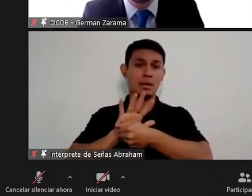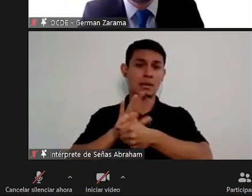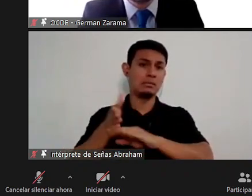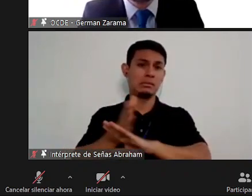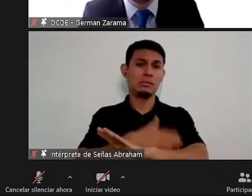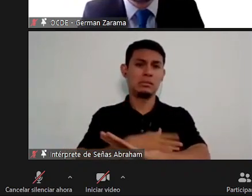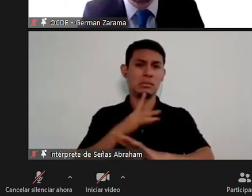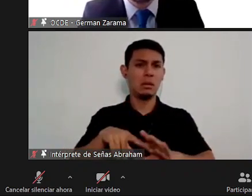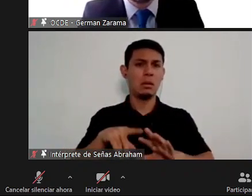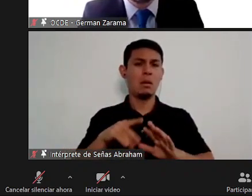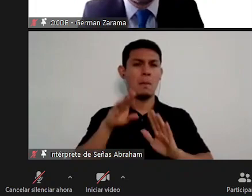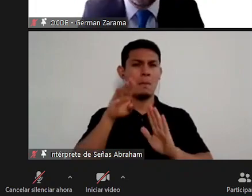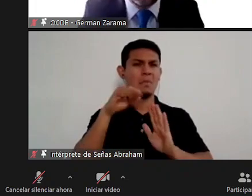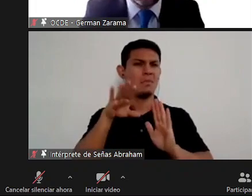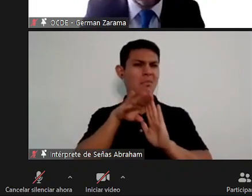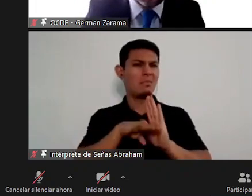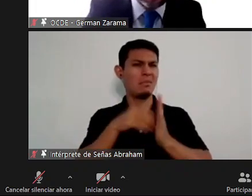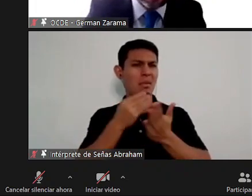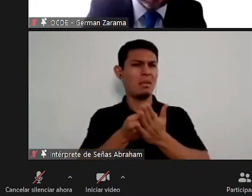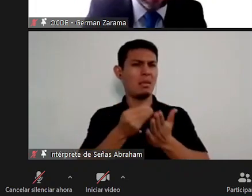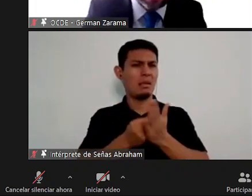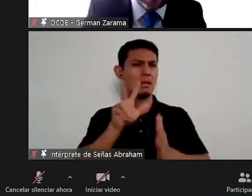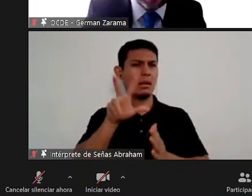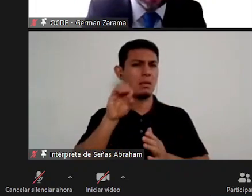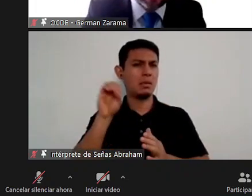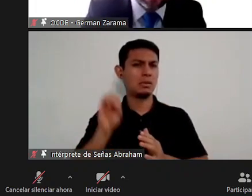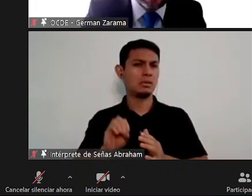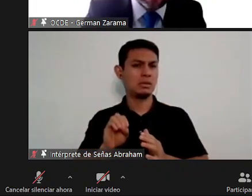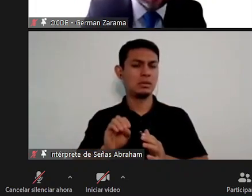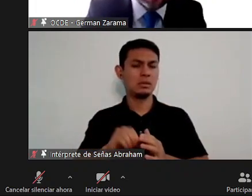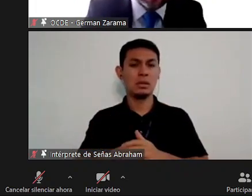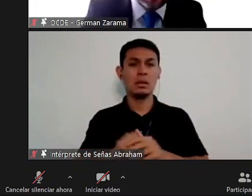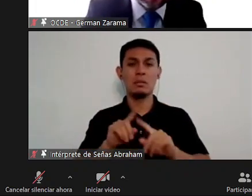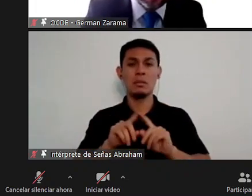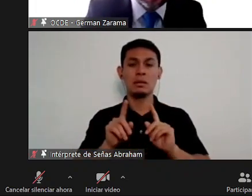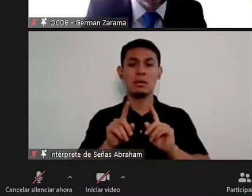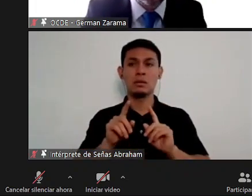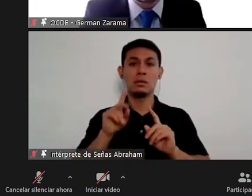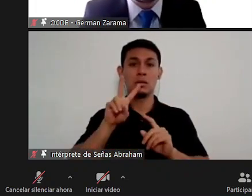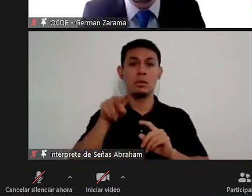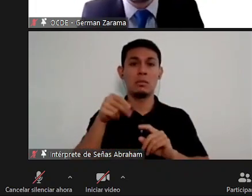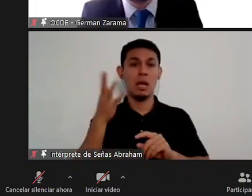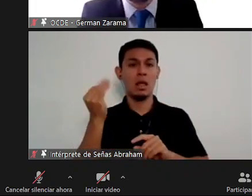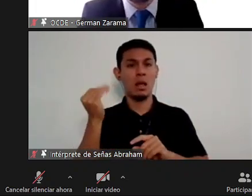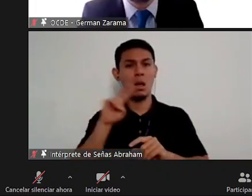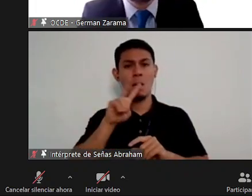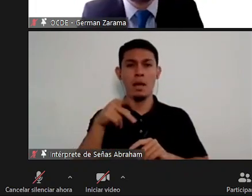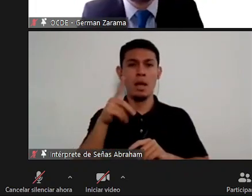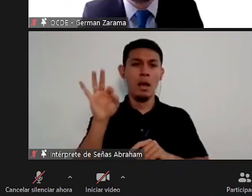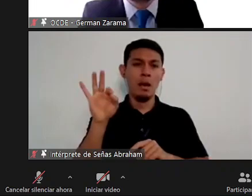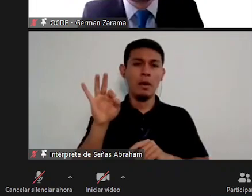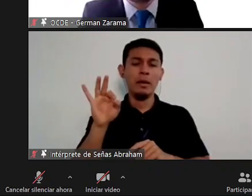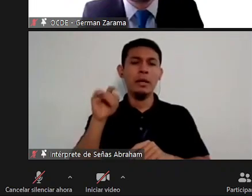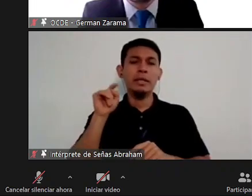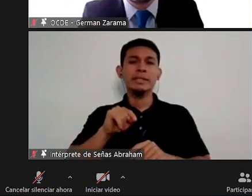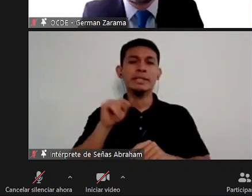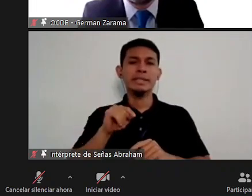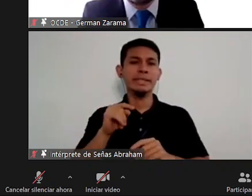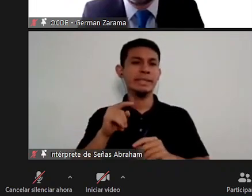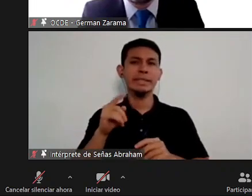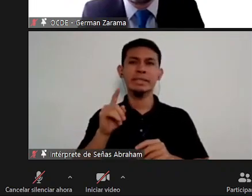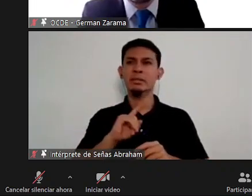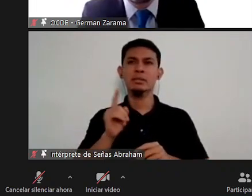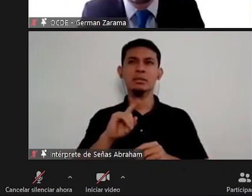the pandemic the bridge already registered a low economic growth 0.3 percent in 2014 to 2019